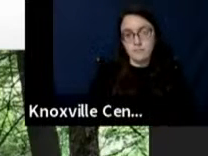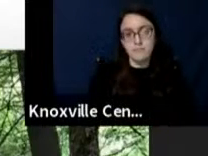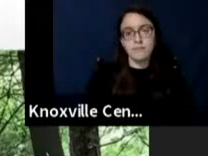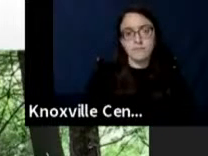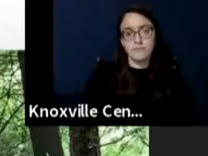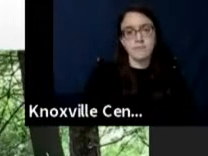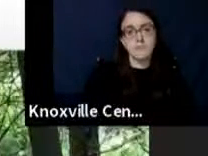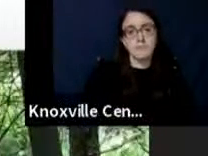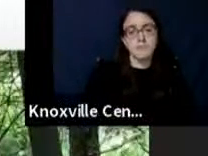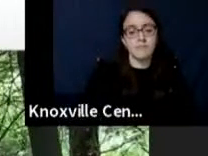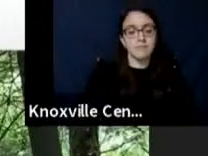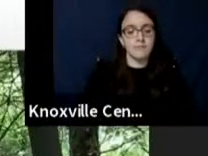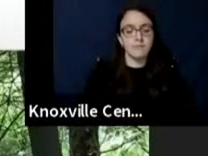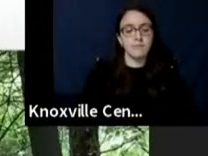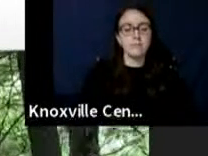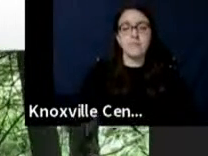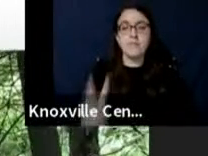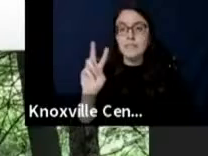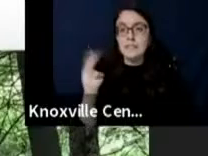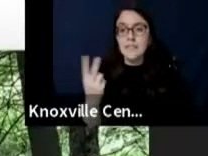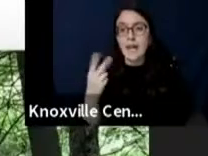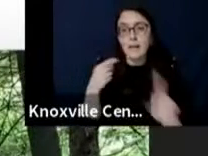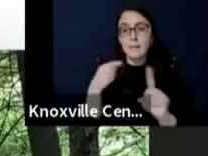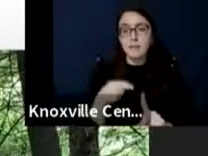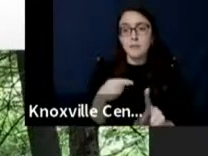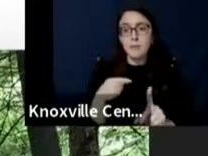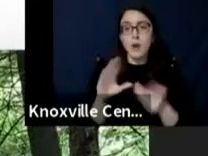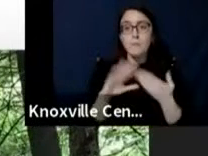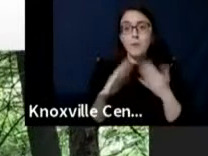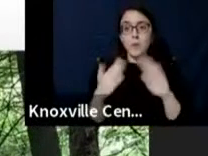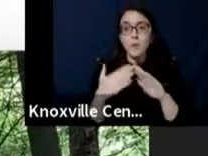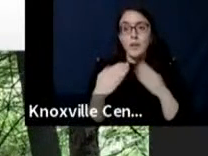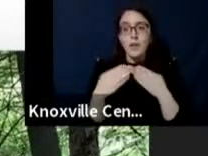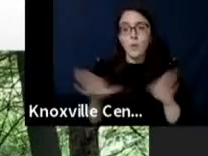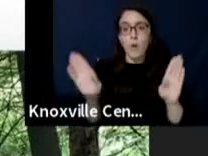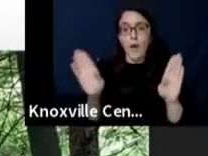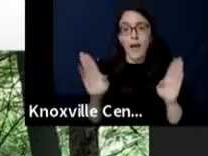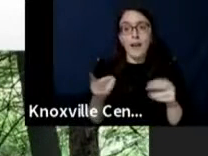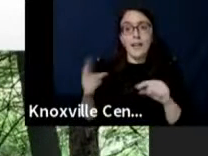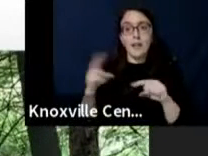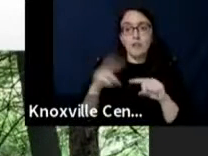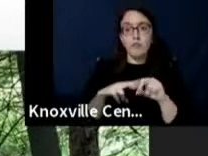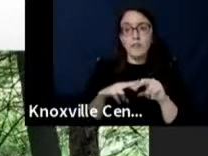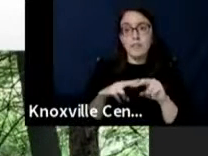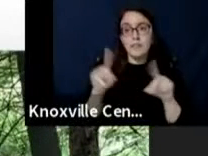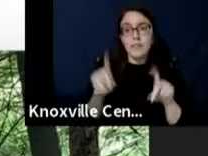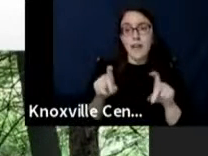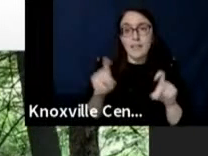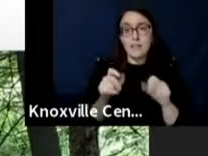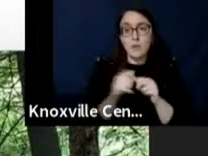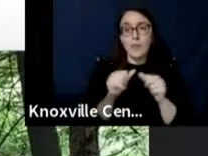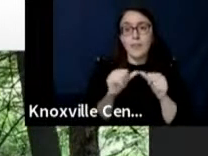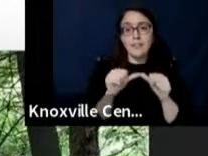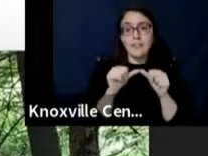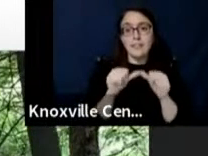Our second benchmark, community-wide sustained and increased diagnostic testing with consistent or decreased